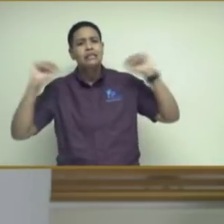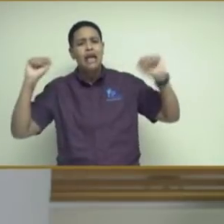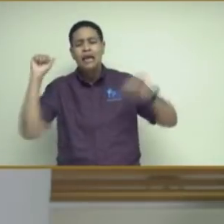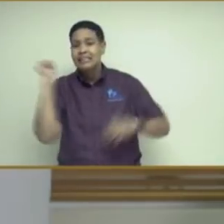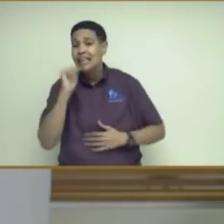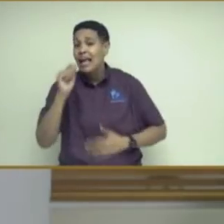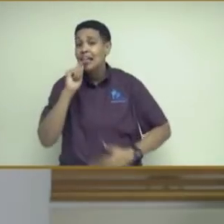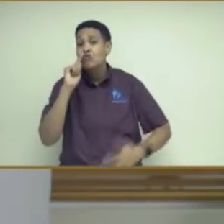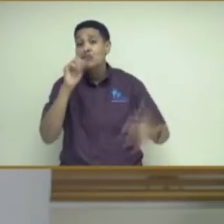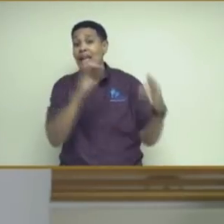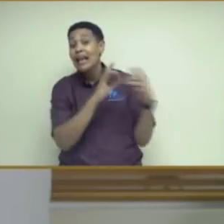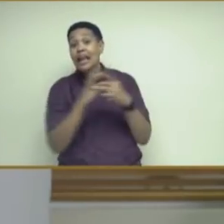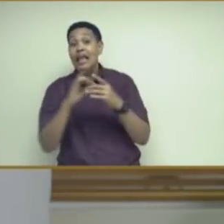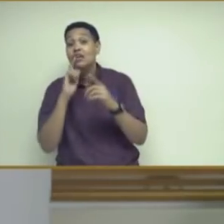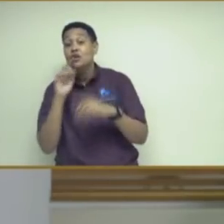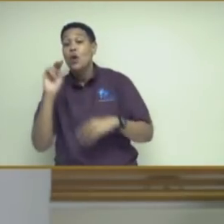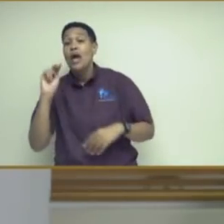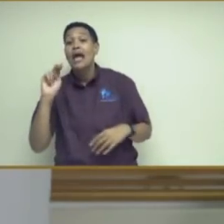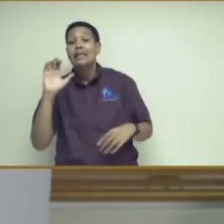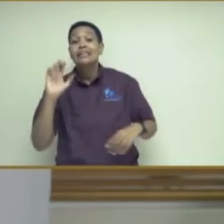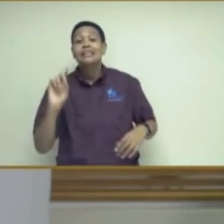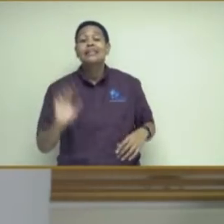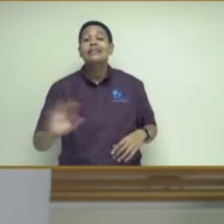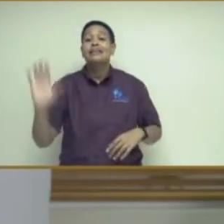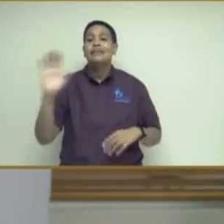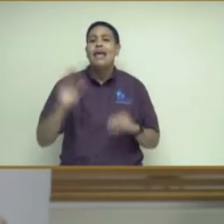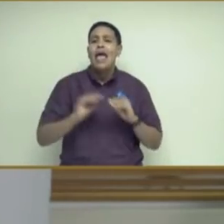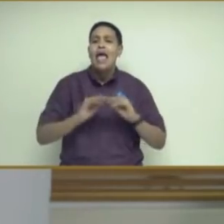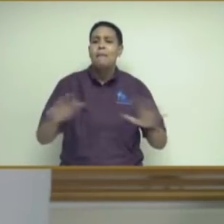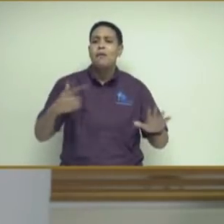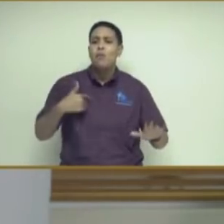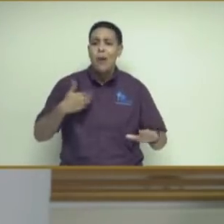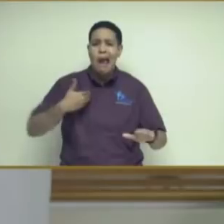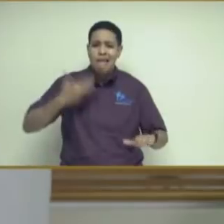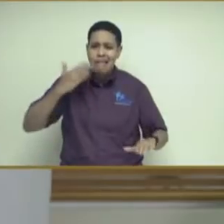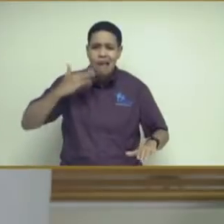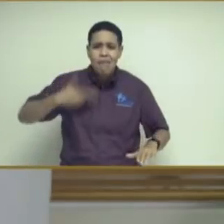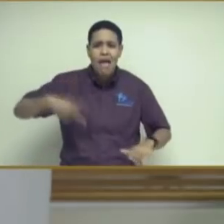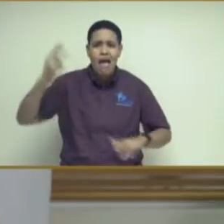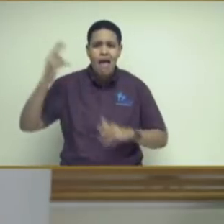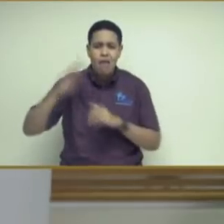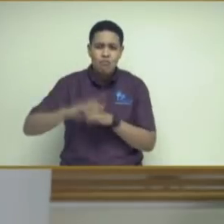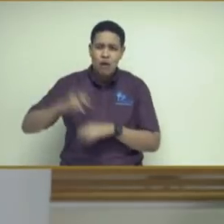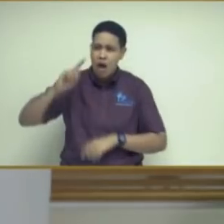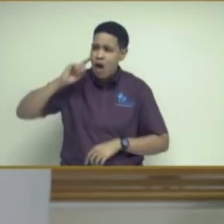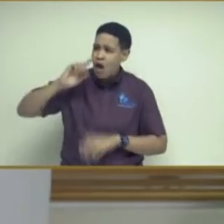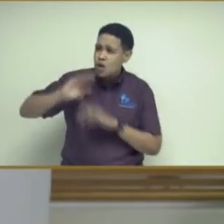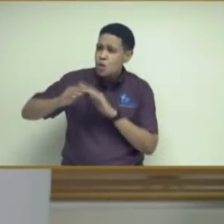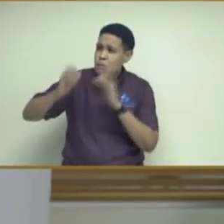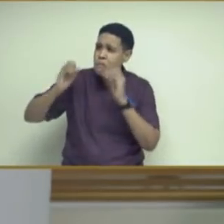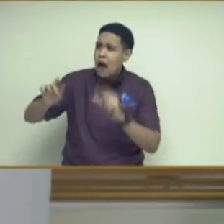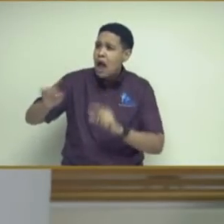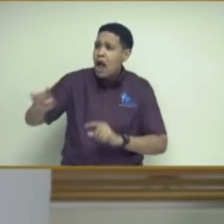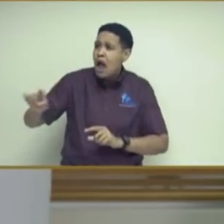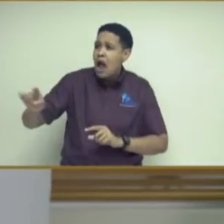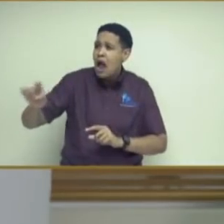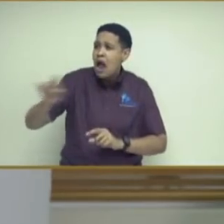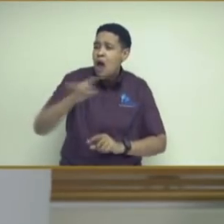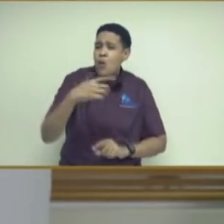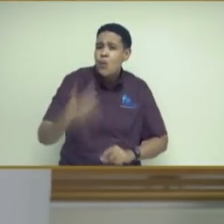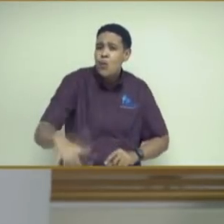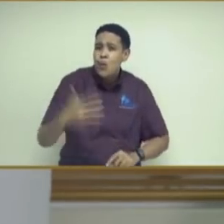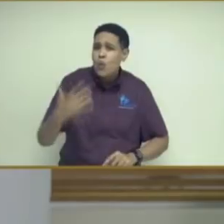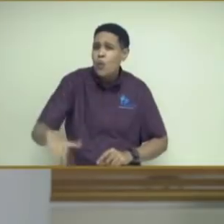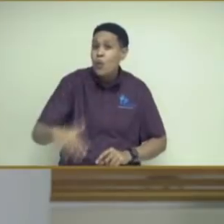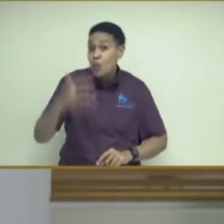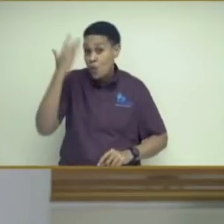very linked to the NCD epidemic that we have, which factors into this, because what it's saying is that